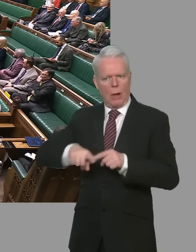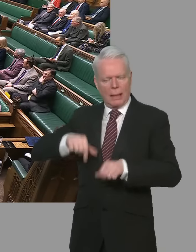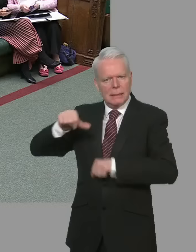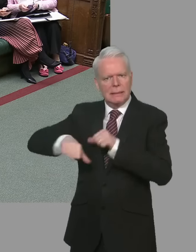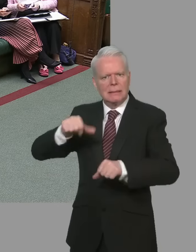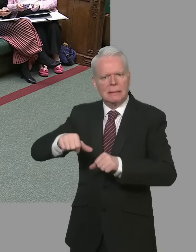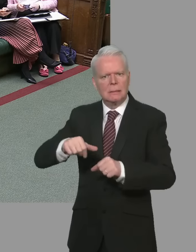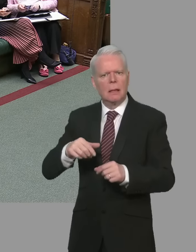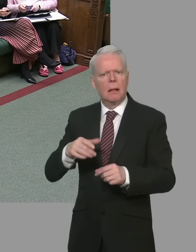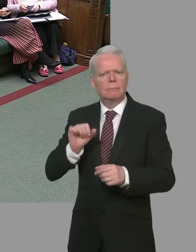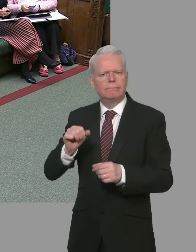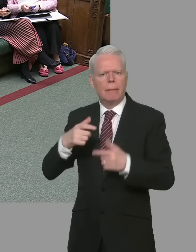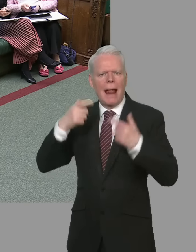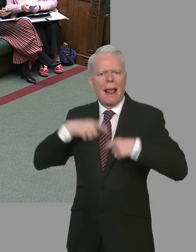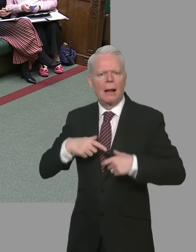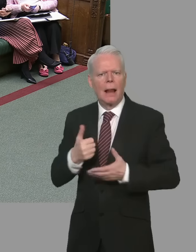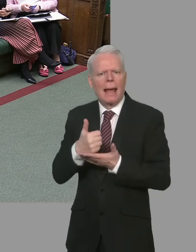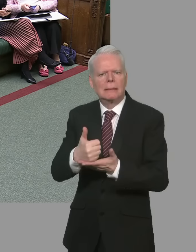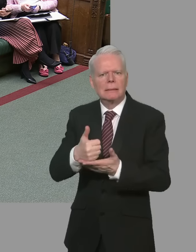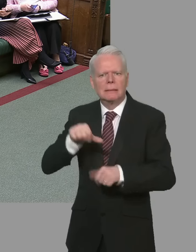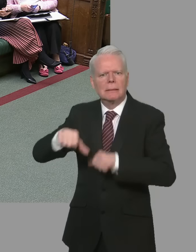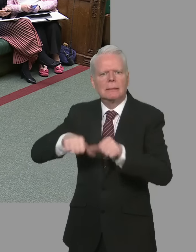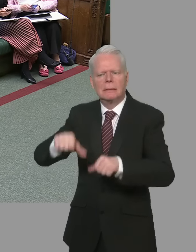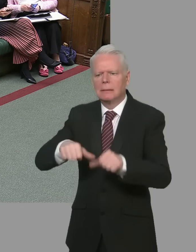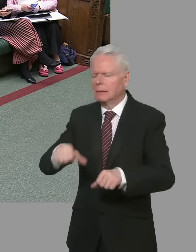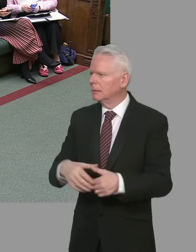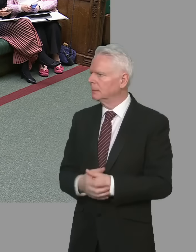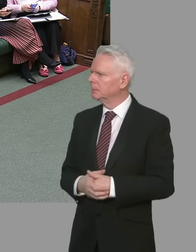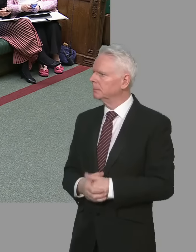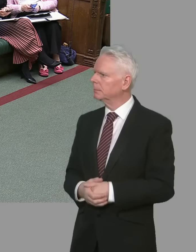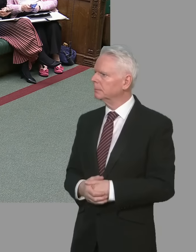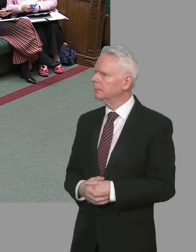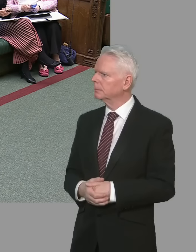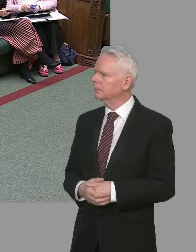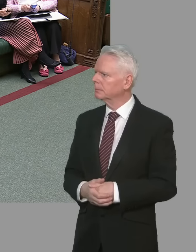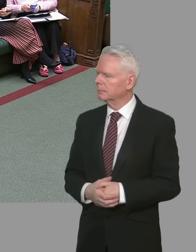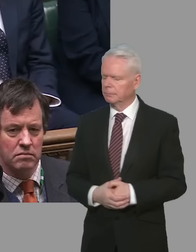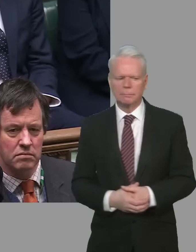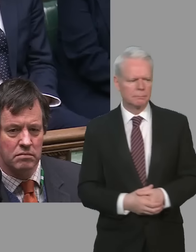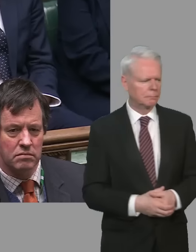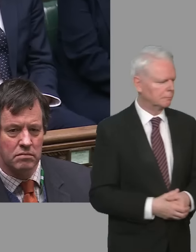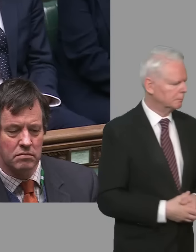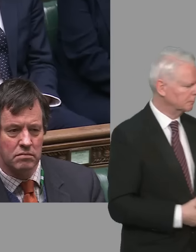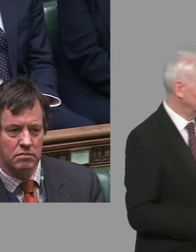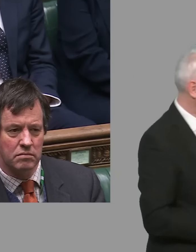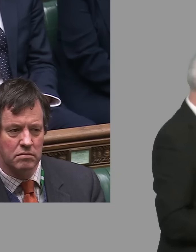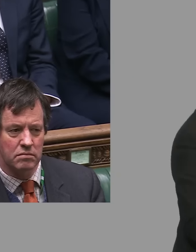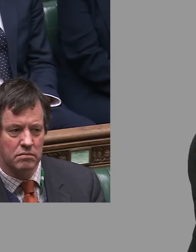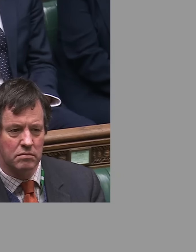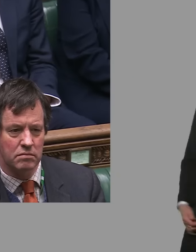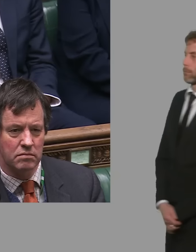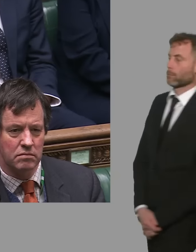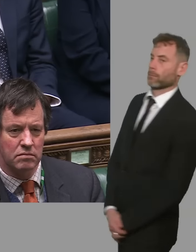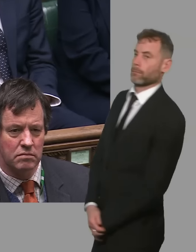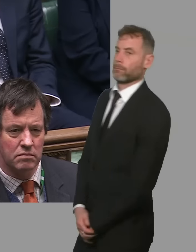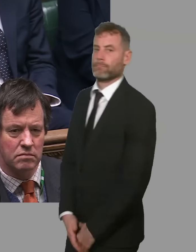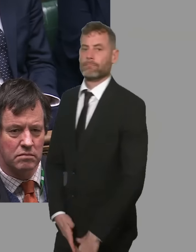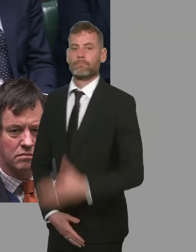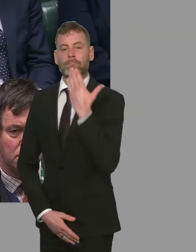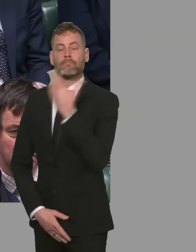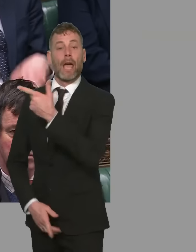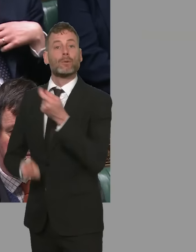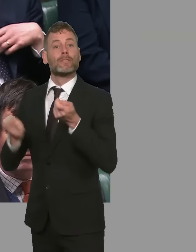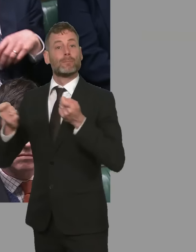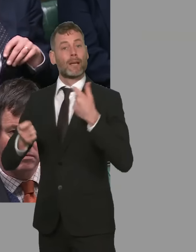with numerous stakeholders, including veterans, victims and survivors, all of whom are seeking justice. Yet I fear both the former